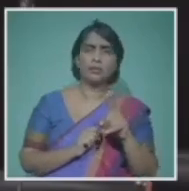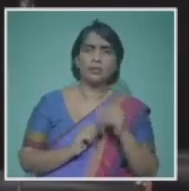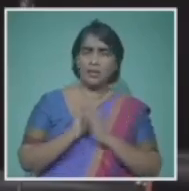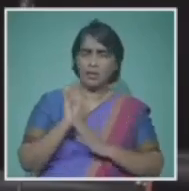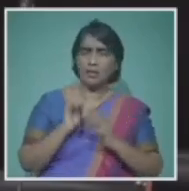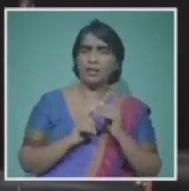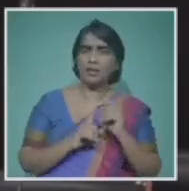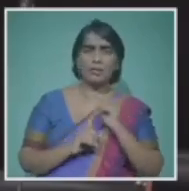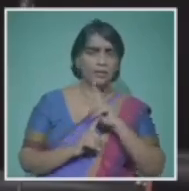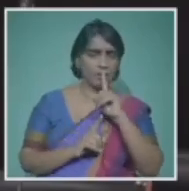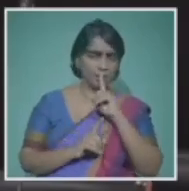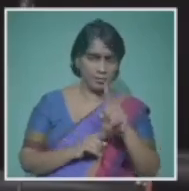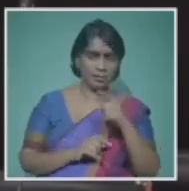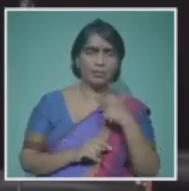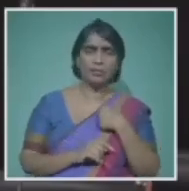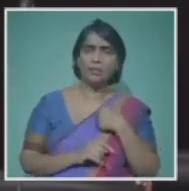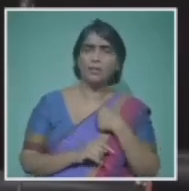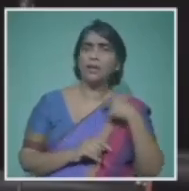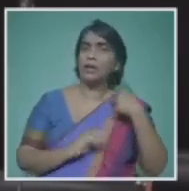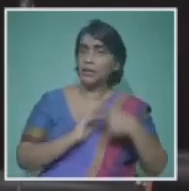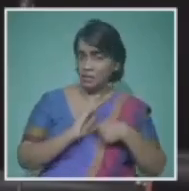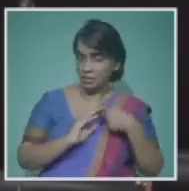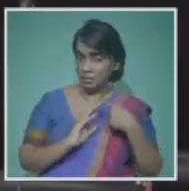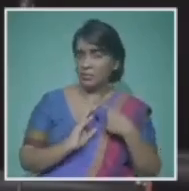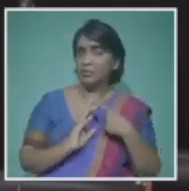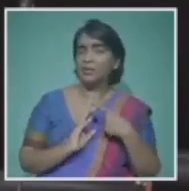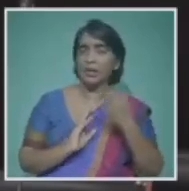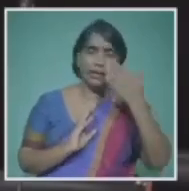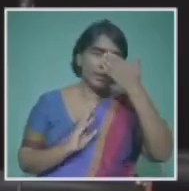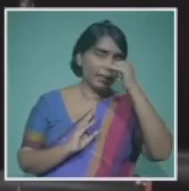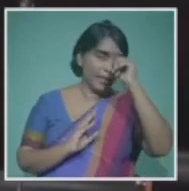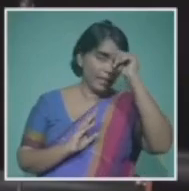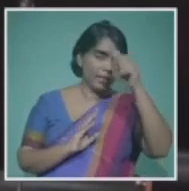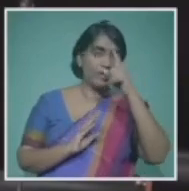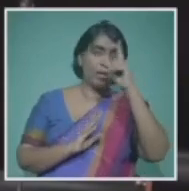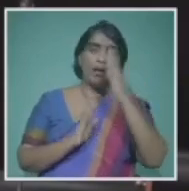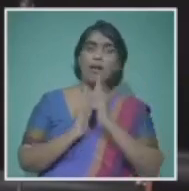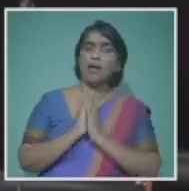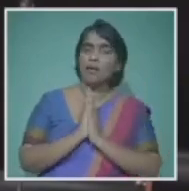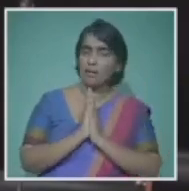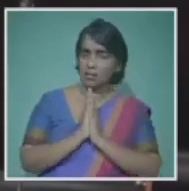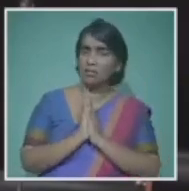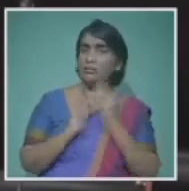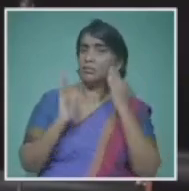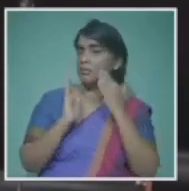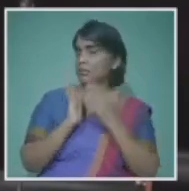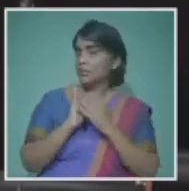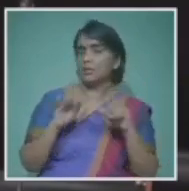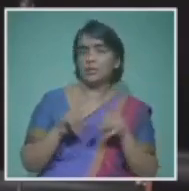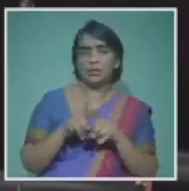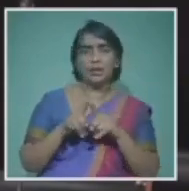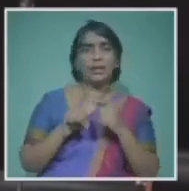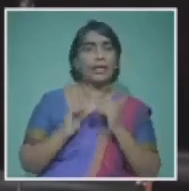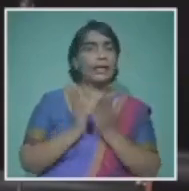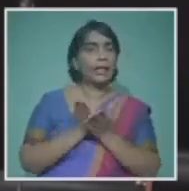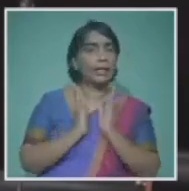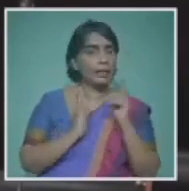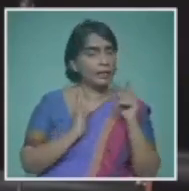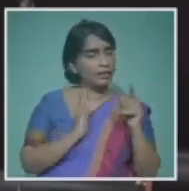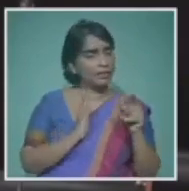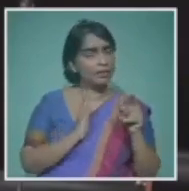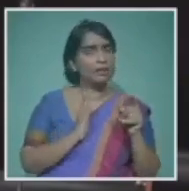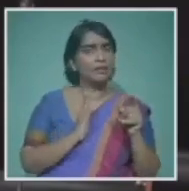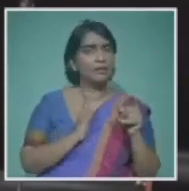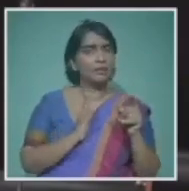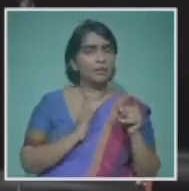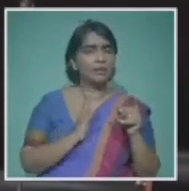Hinduism in Sri Lanka as compared to the Hindu worship in India, where again you find a difference between North India and